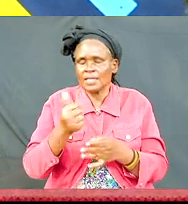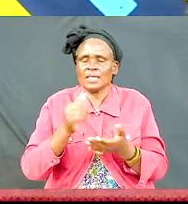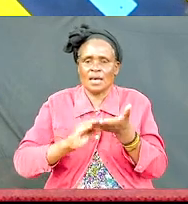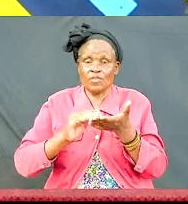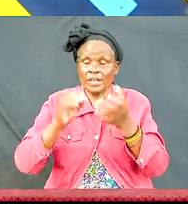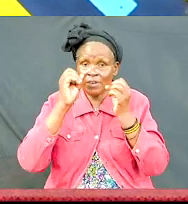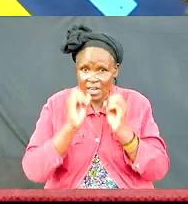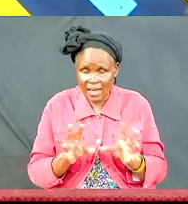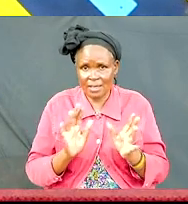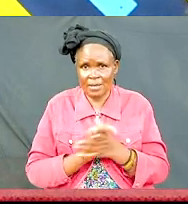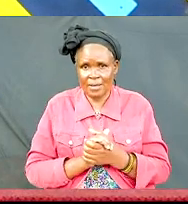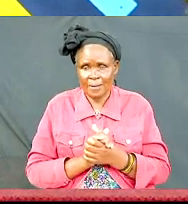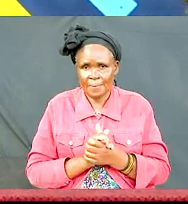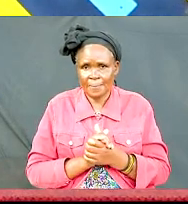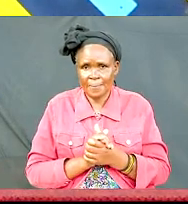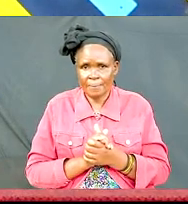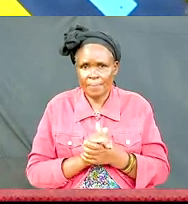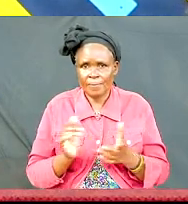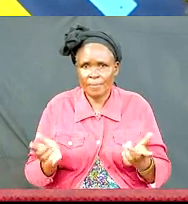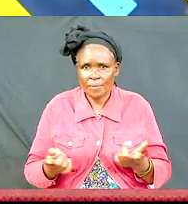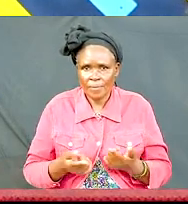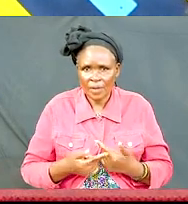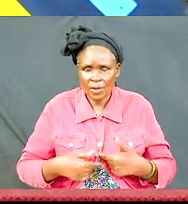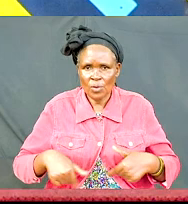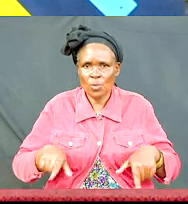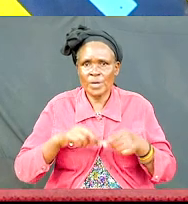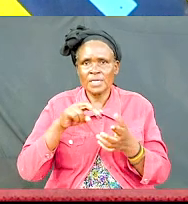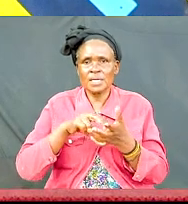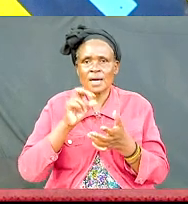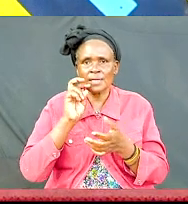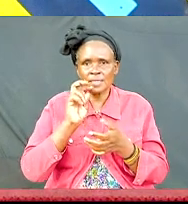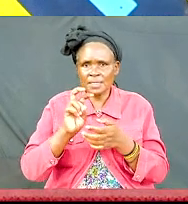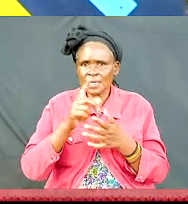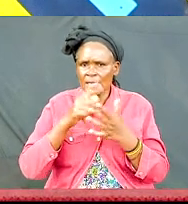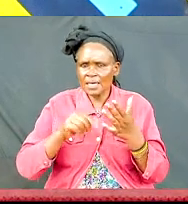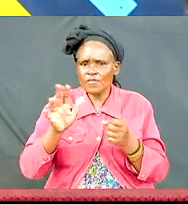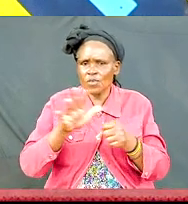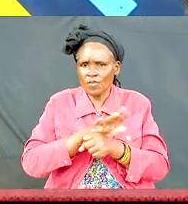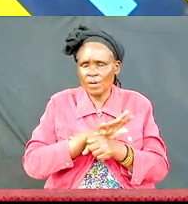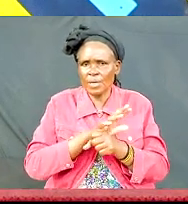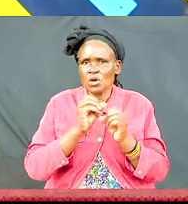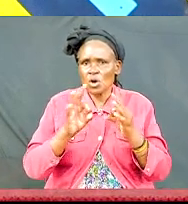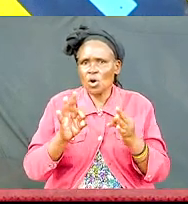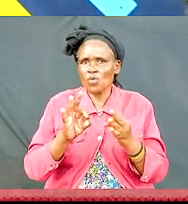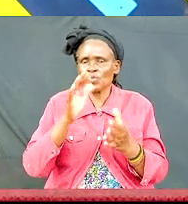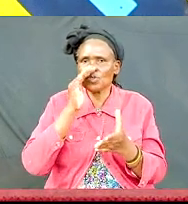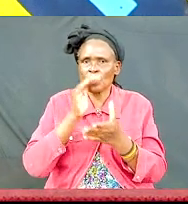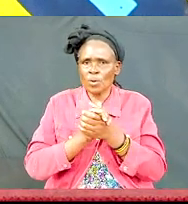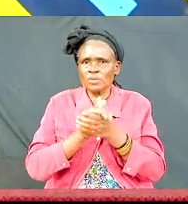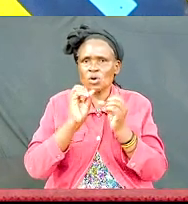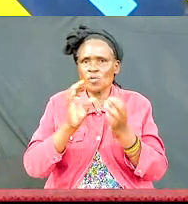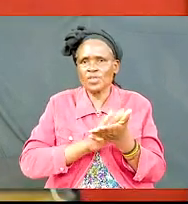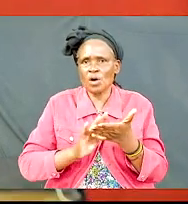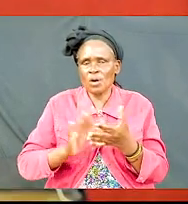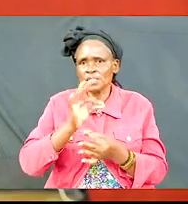forgiven. We start seeing the fulfillment of the promise of the Holy